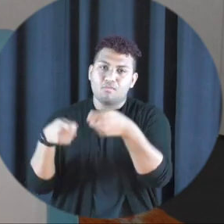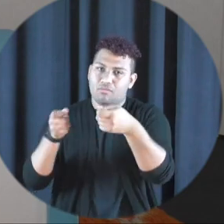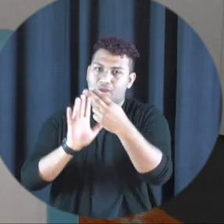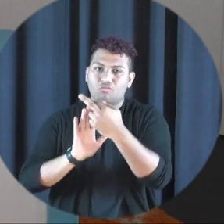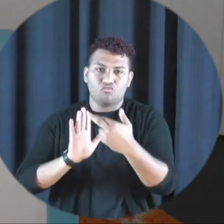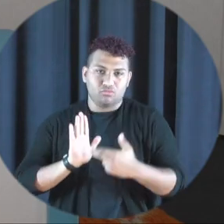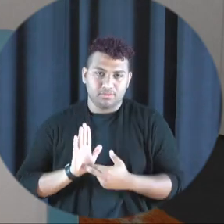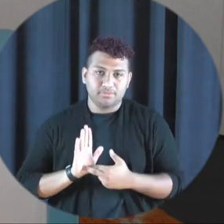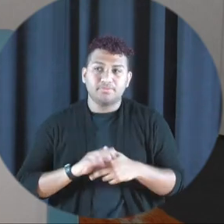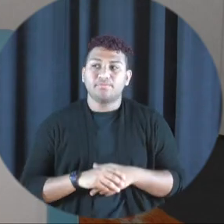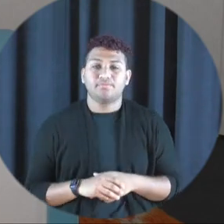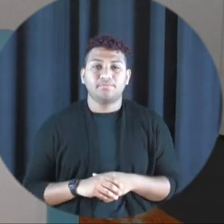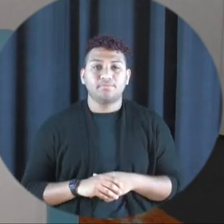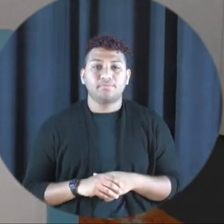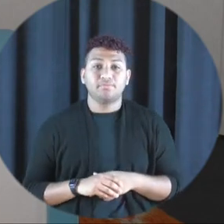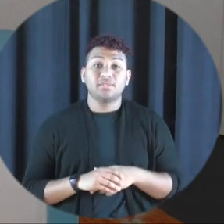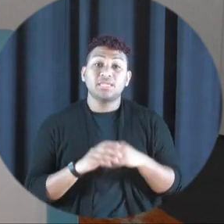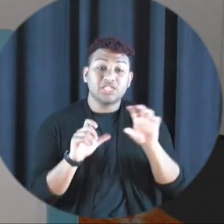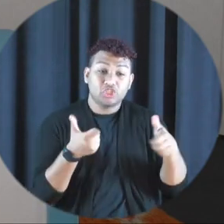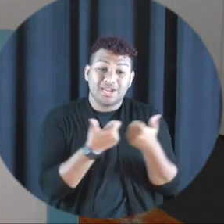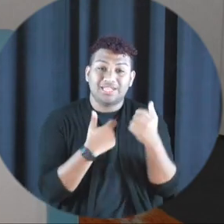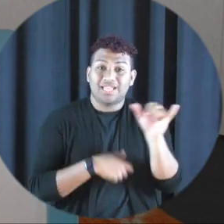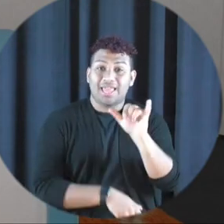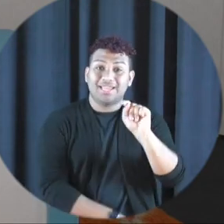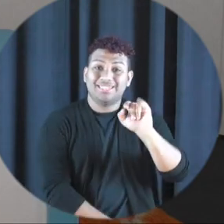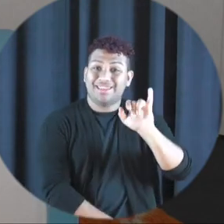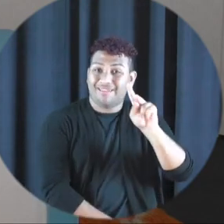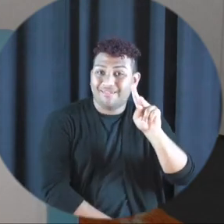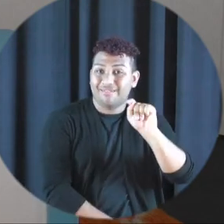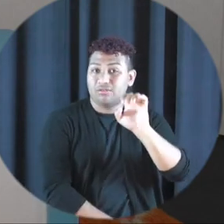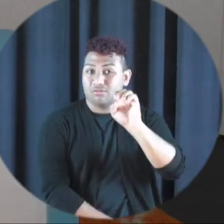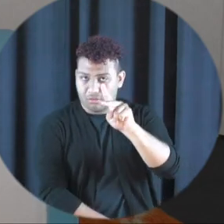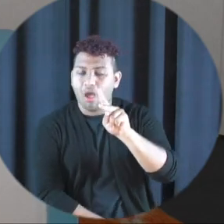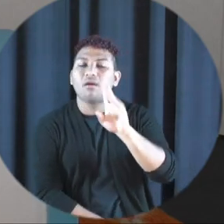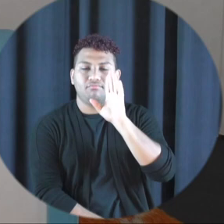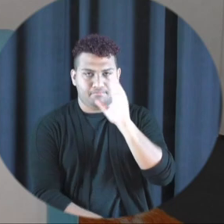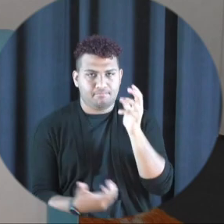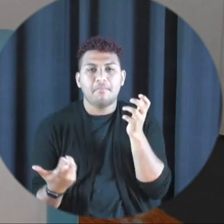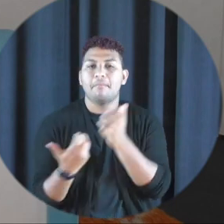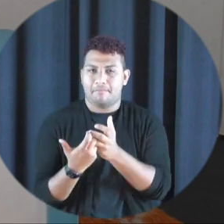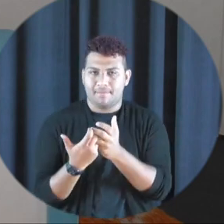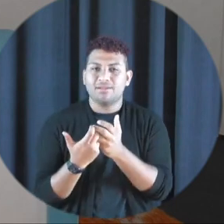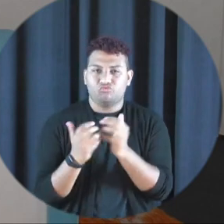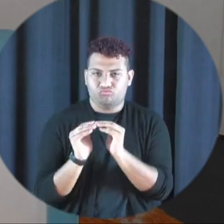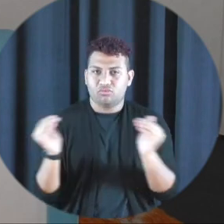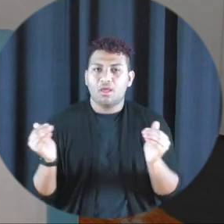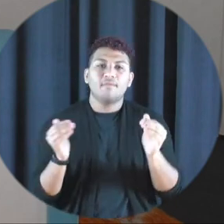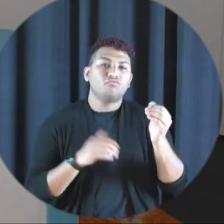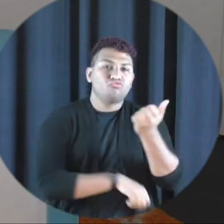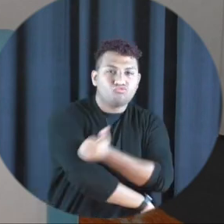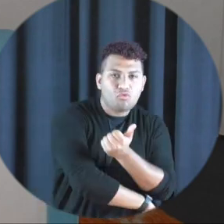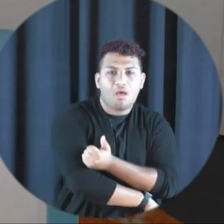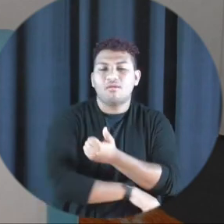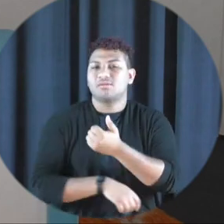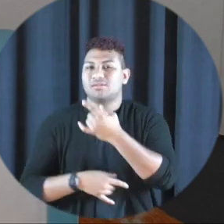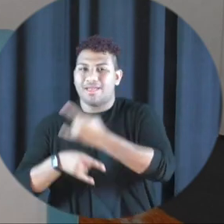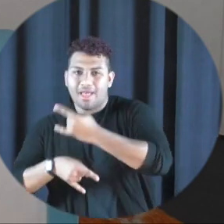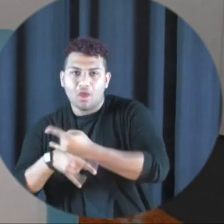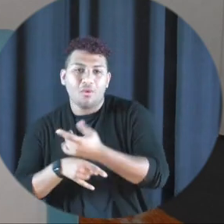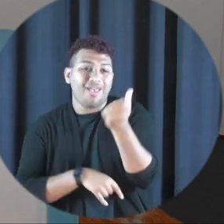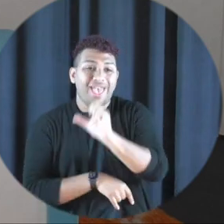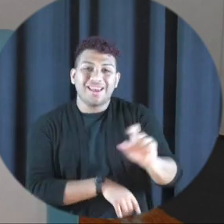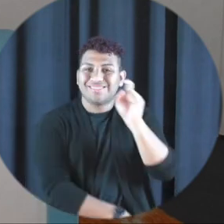Conduct. Challenges like the TikTok challenges meet this criteria. Drugs, alcohol, and any sexual